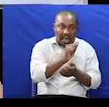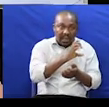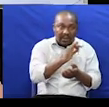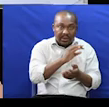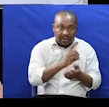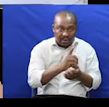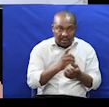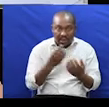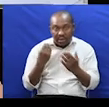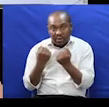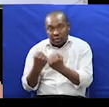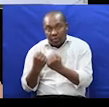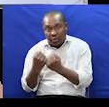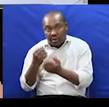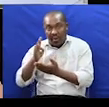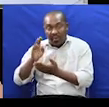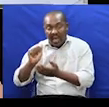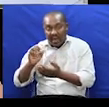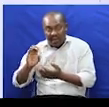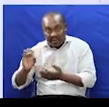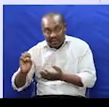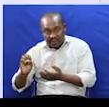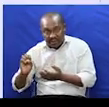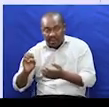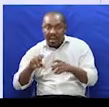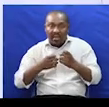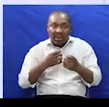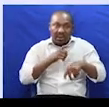titrating weak base